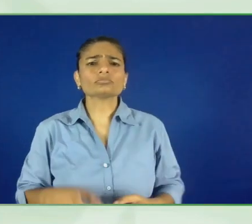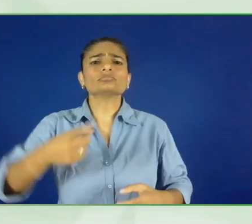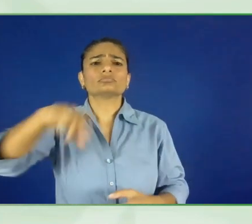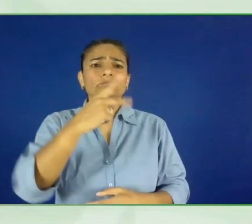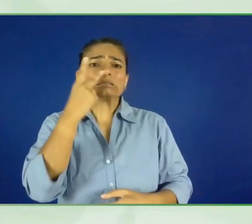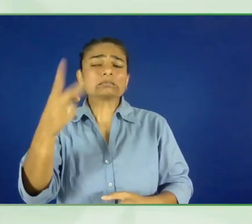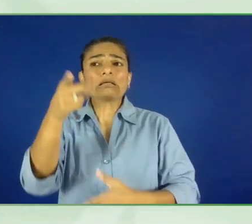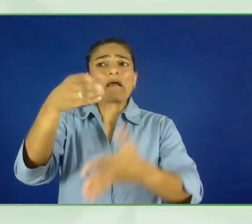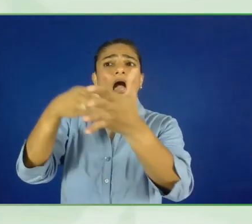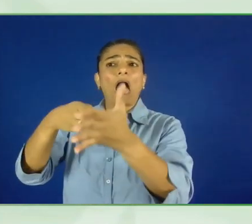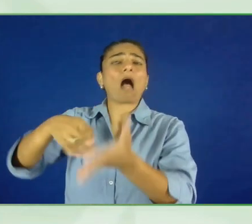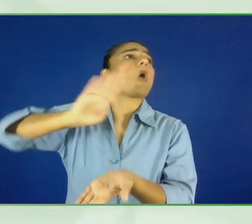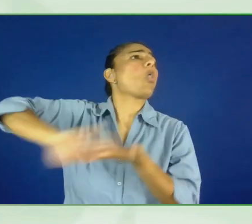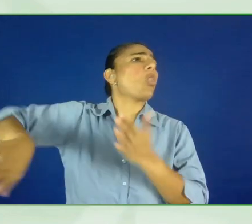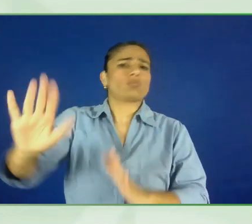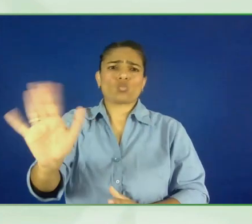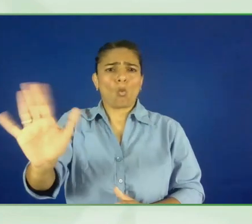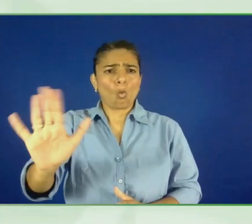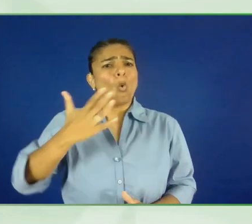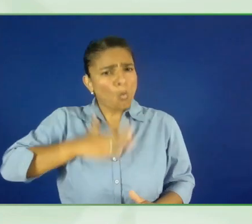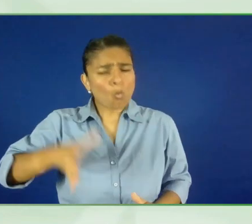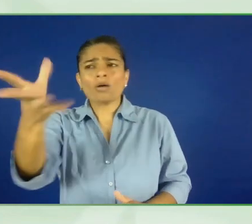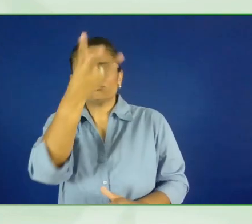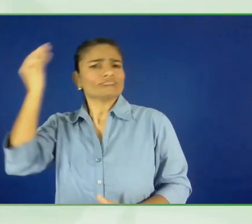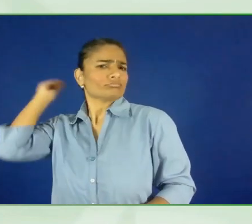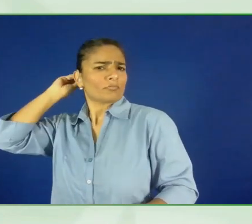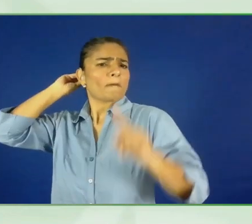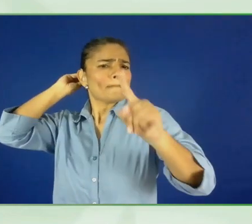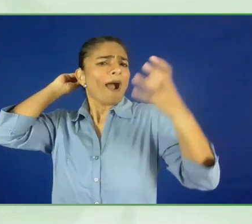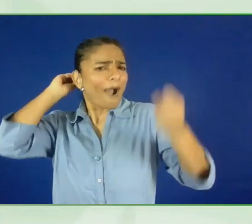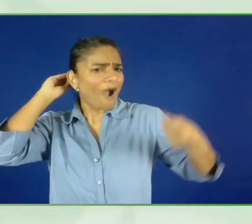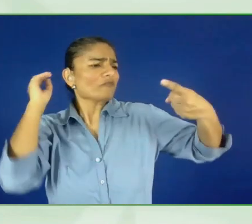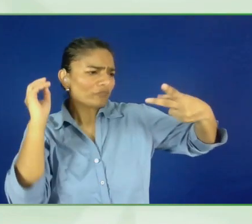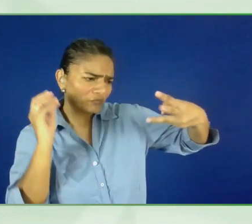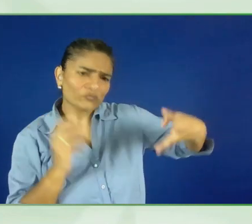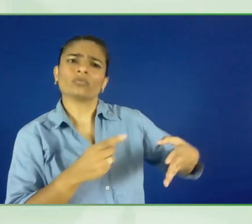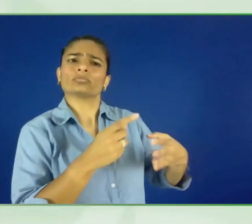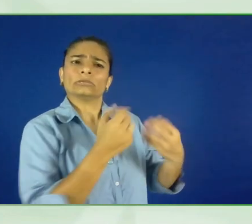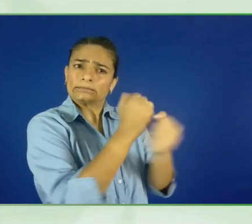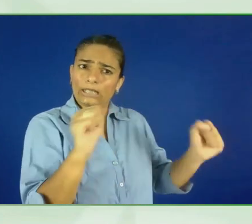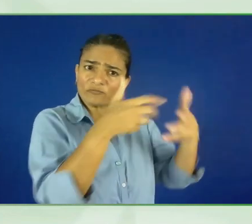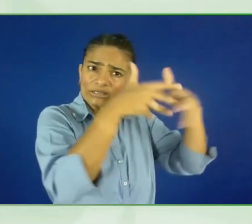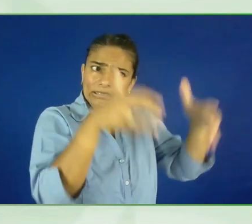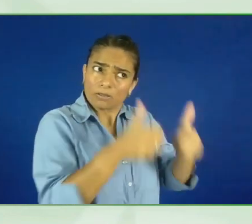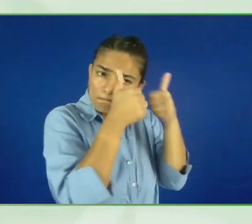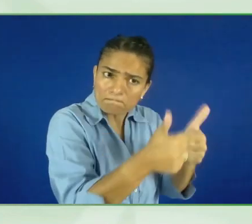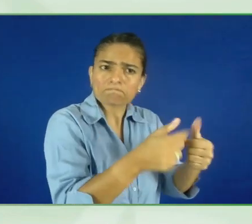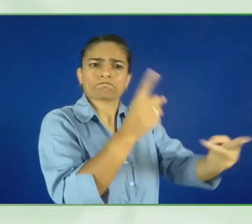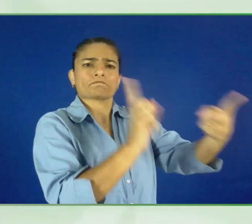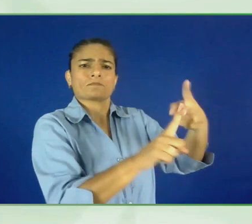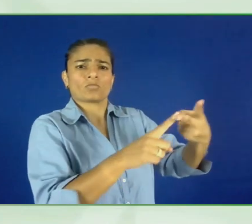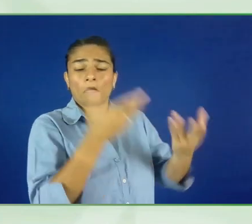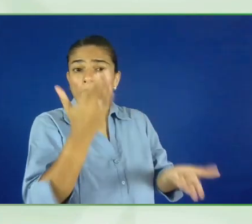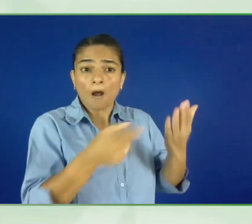All the safety systems are extremely important. So I don't know if you realize this, we are using